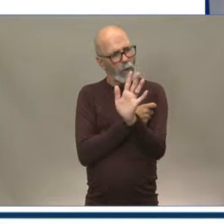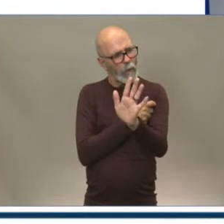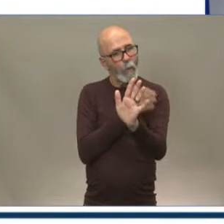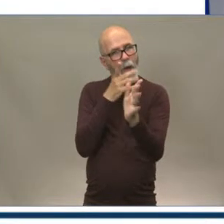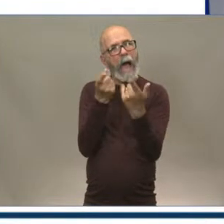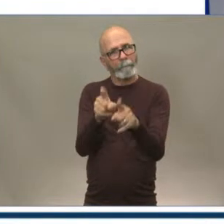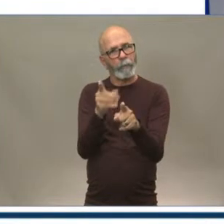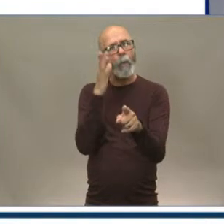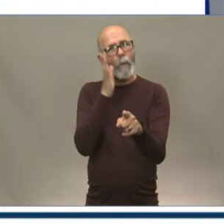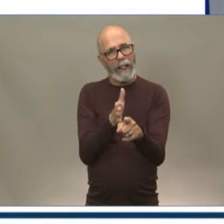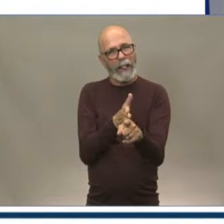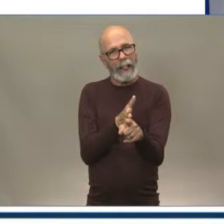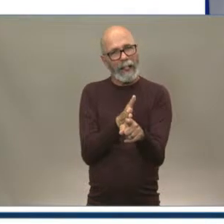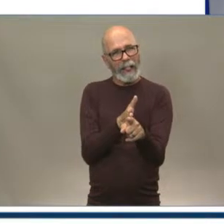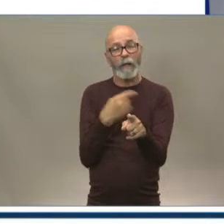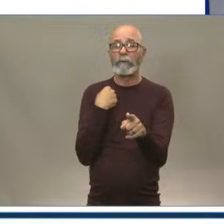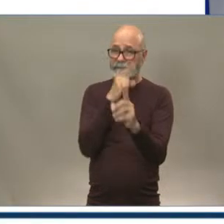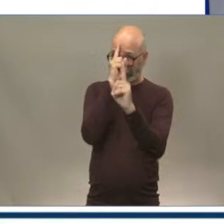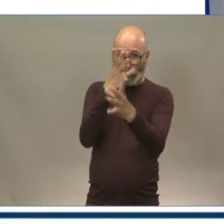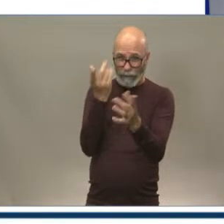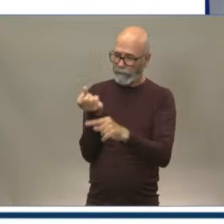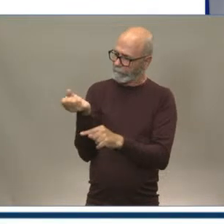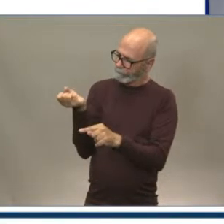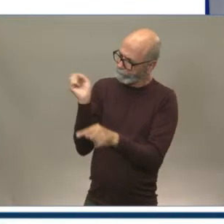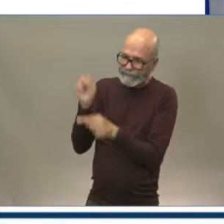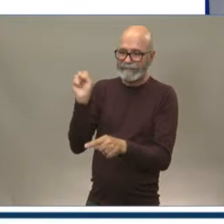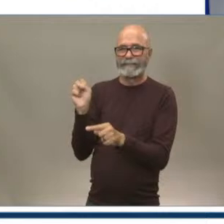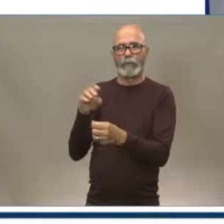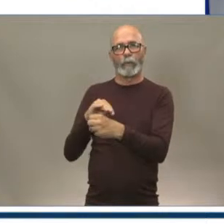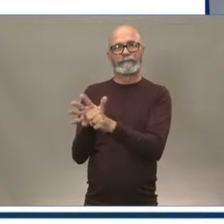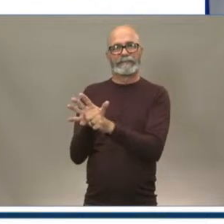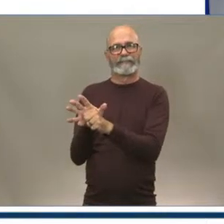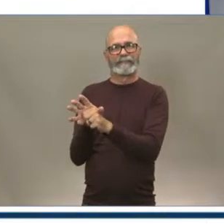variants if we stay positive and patient, and